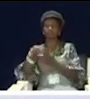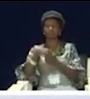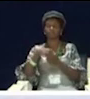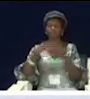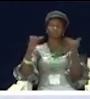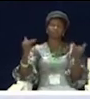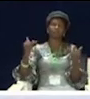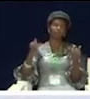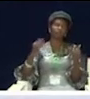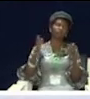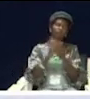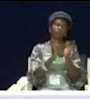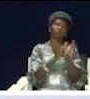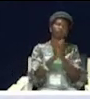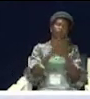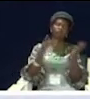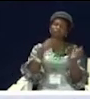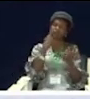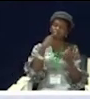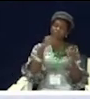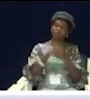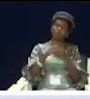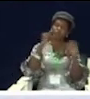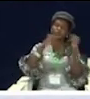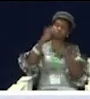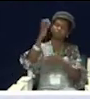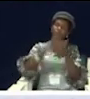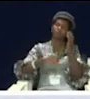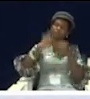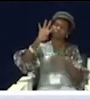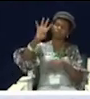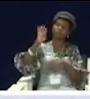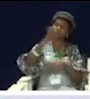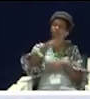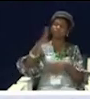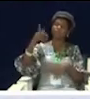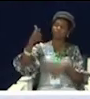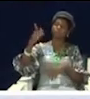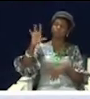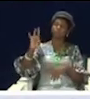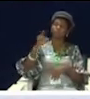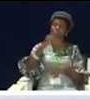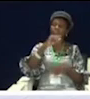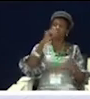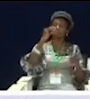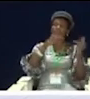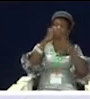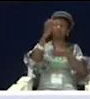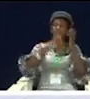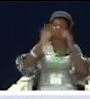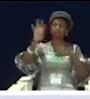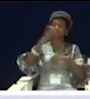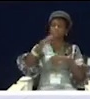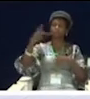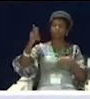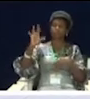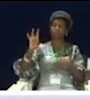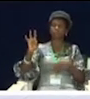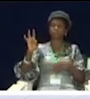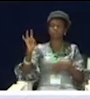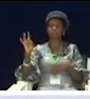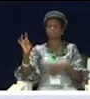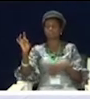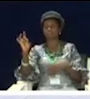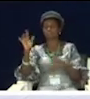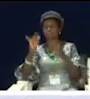Now, the Bible says in Isaiah chapter 40, verse 28, Isaiah 40, verse 28,